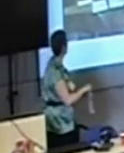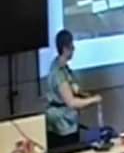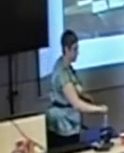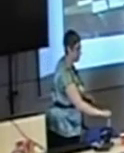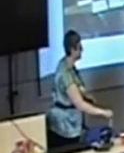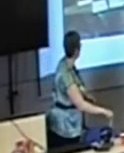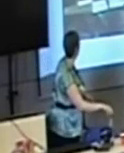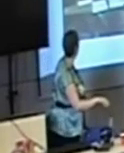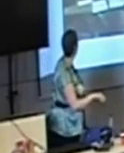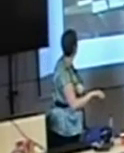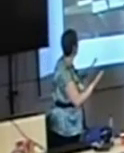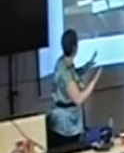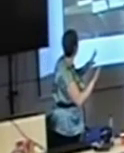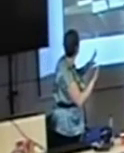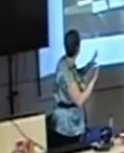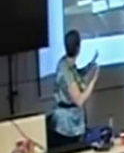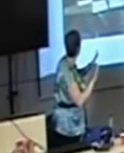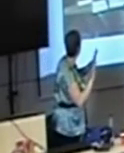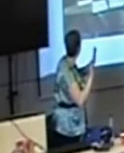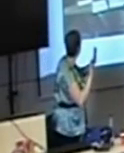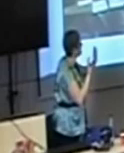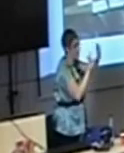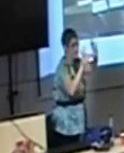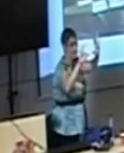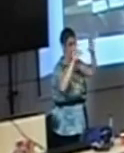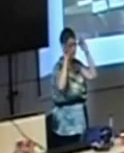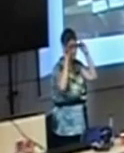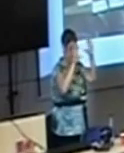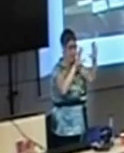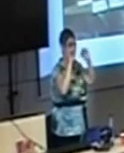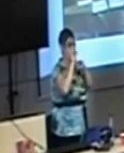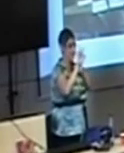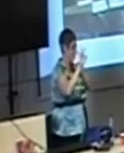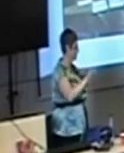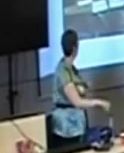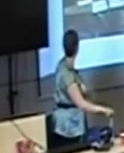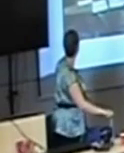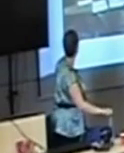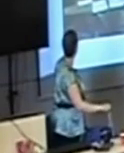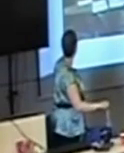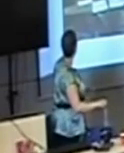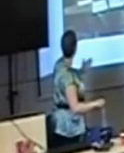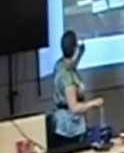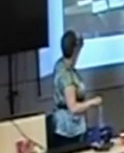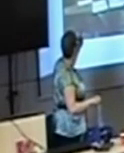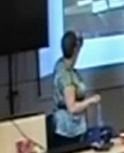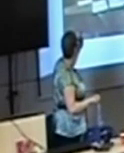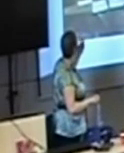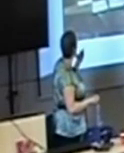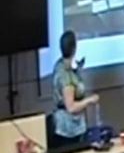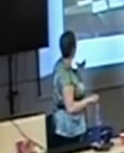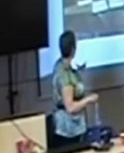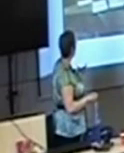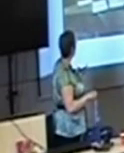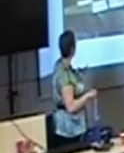Okay, so he just said 12 – I'm sorry, he said 13, like this – 10 and 3. So do you see the look on his